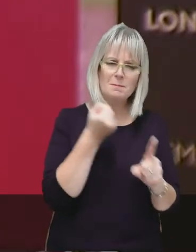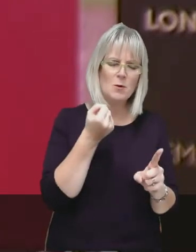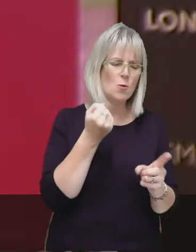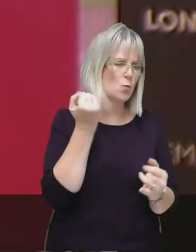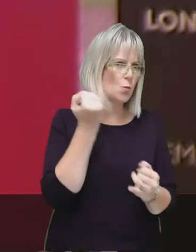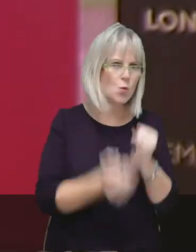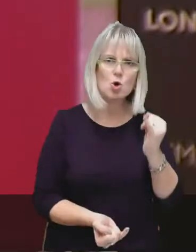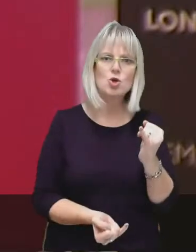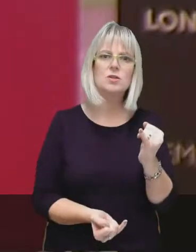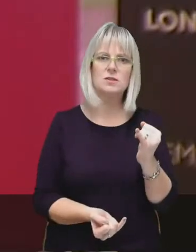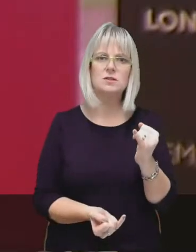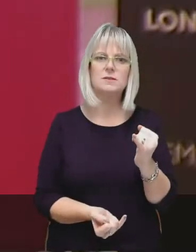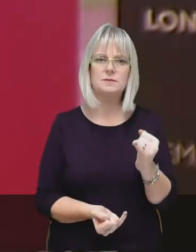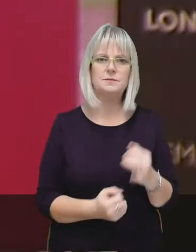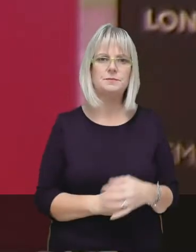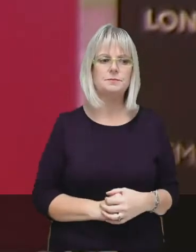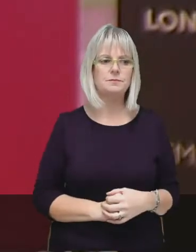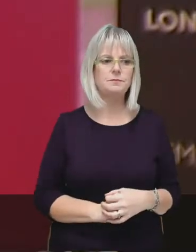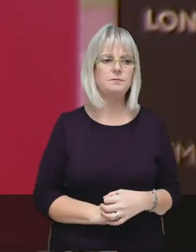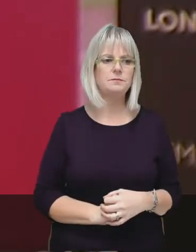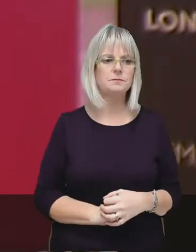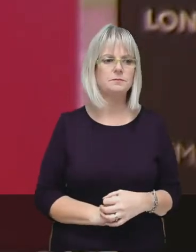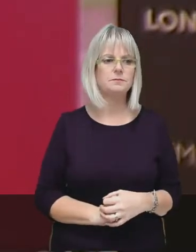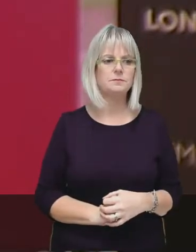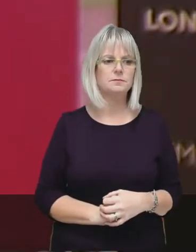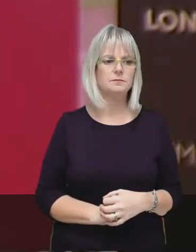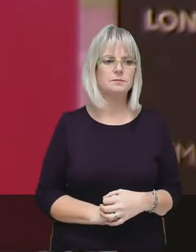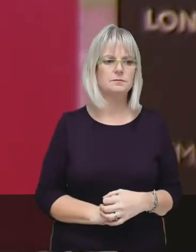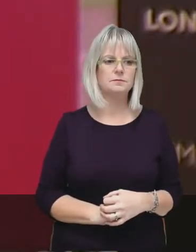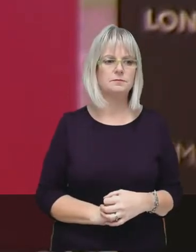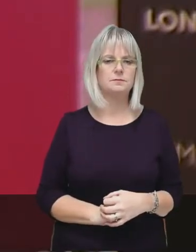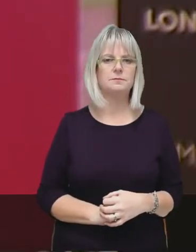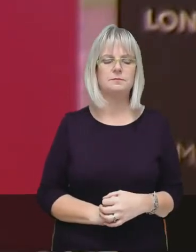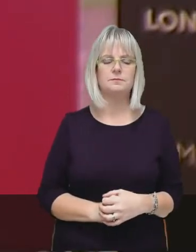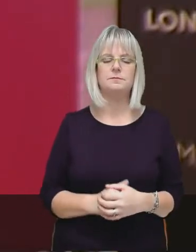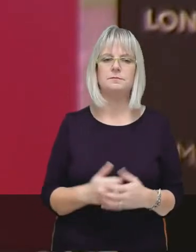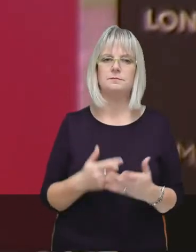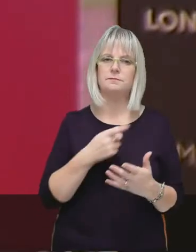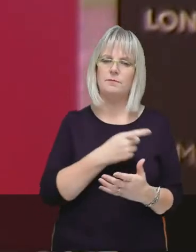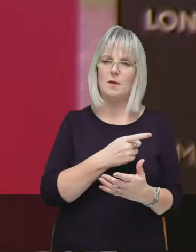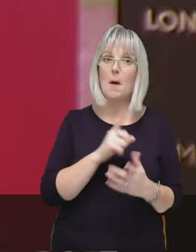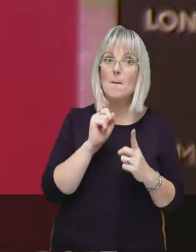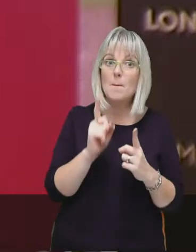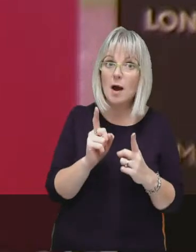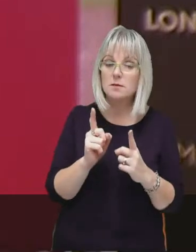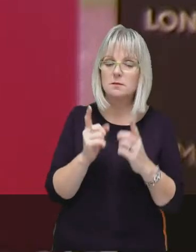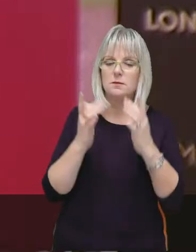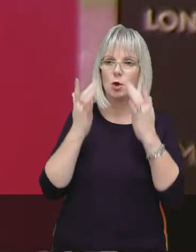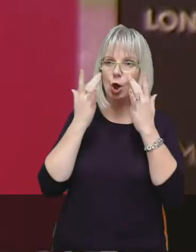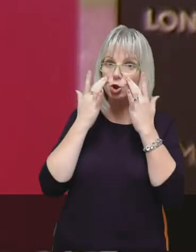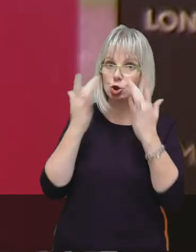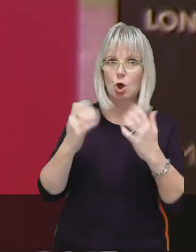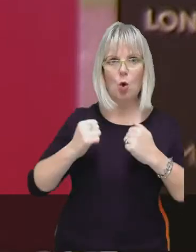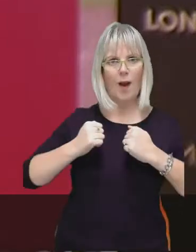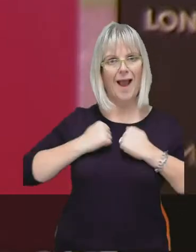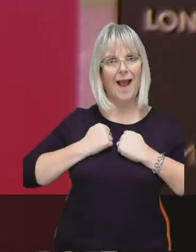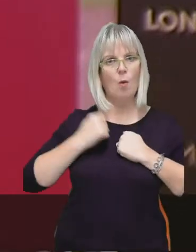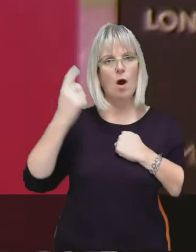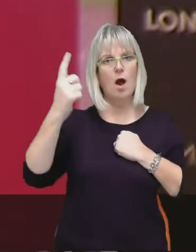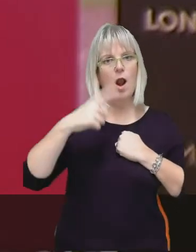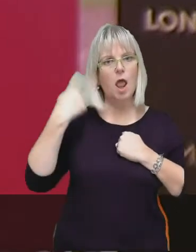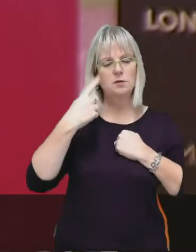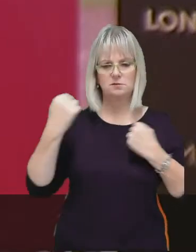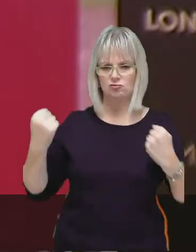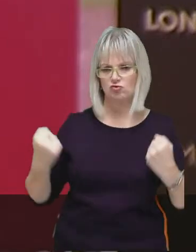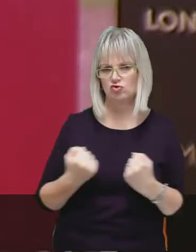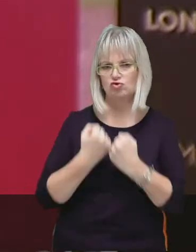well. But it has also shown the strength in London and our ability to unite